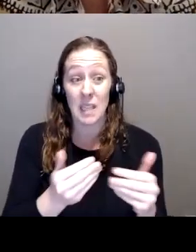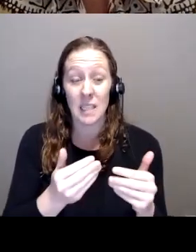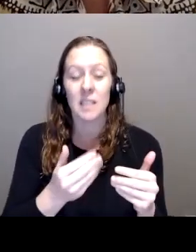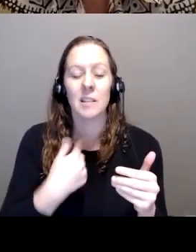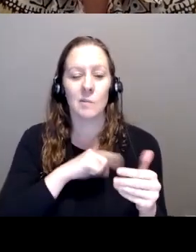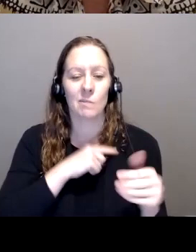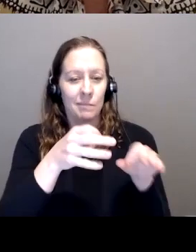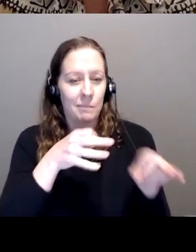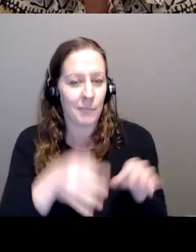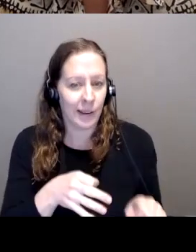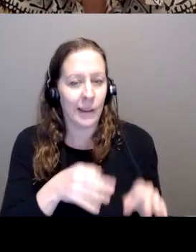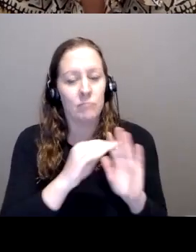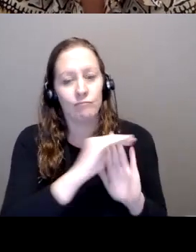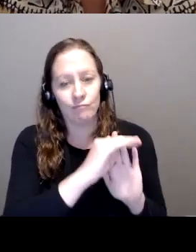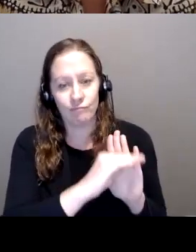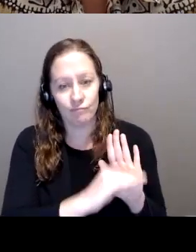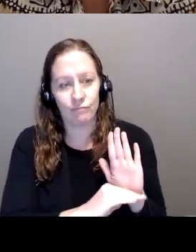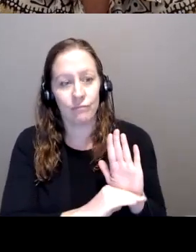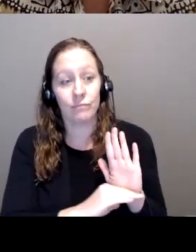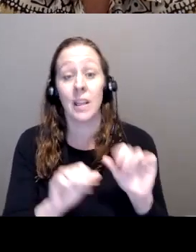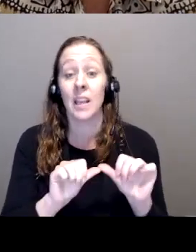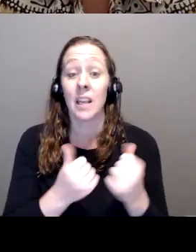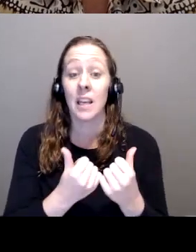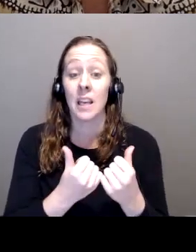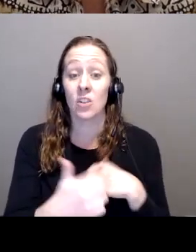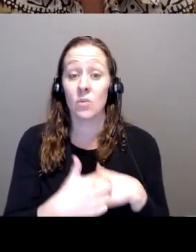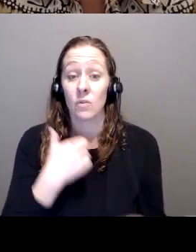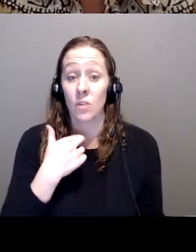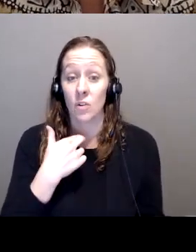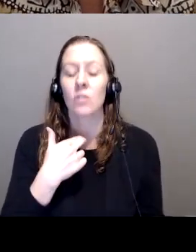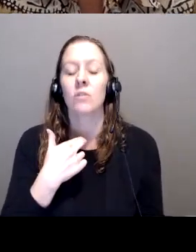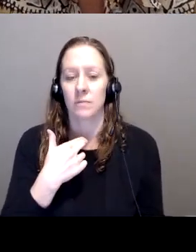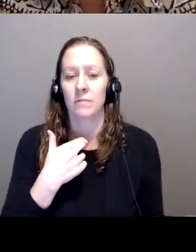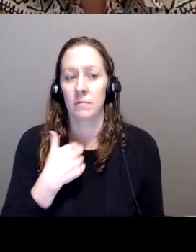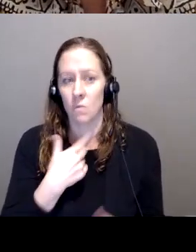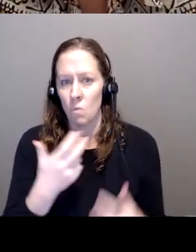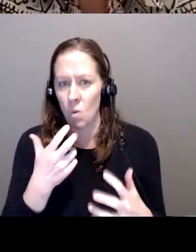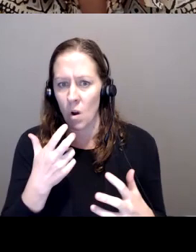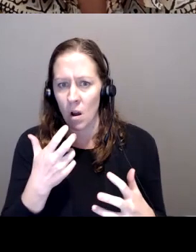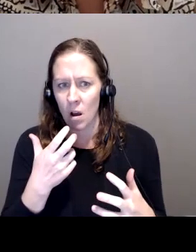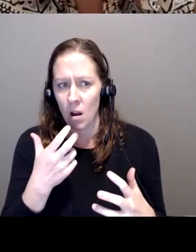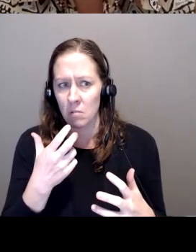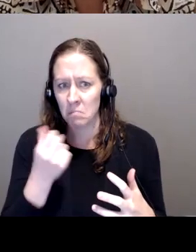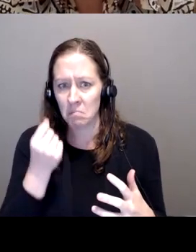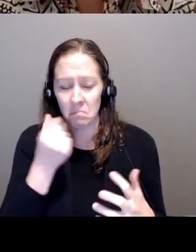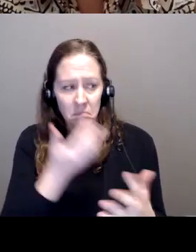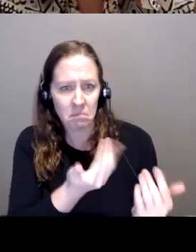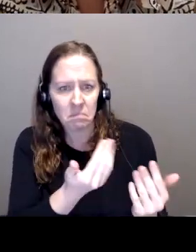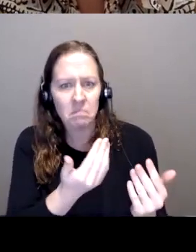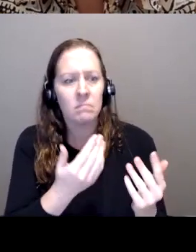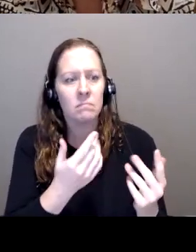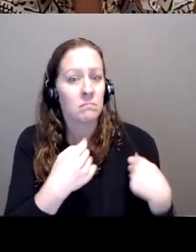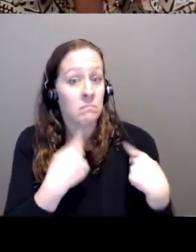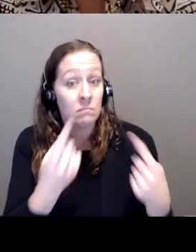So with the agency referrals, we want to understand what has already been done or what has